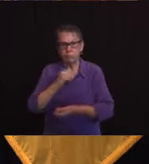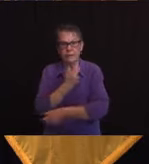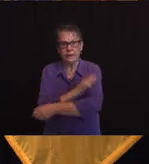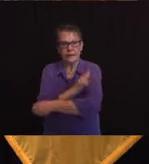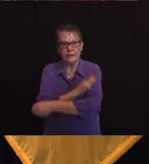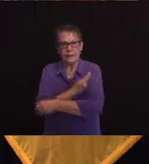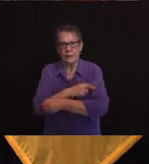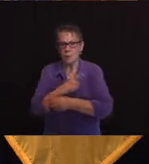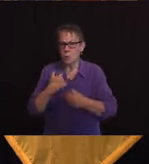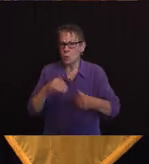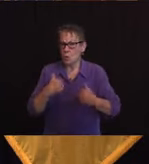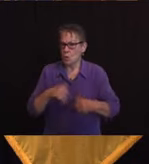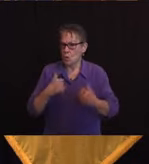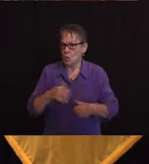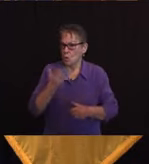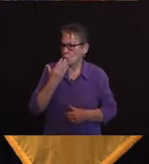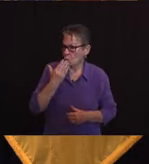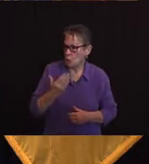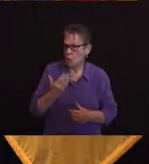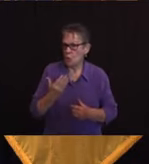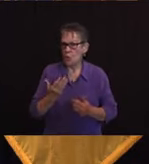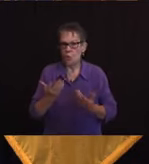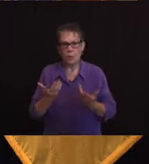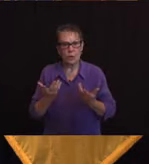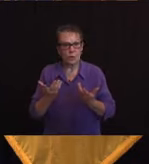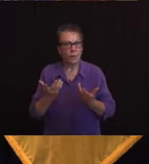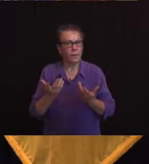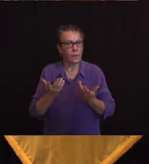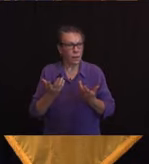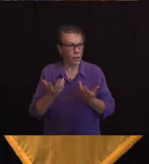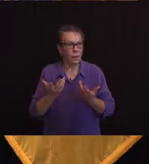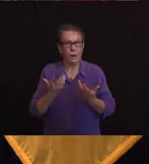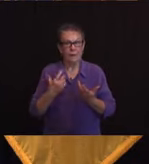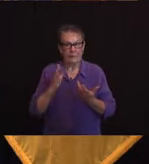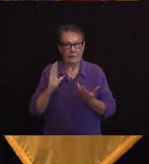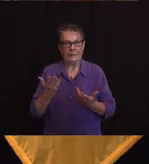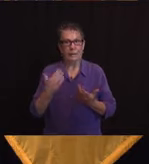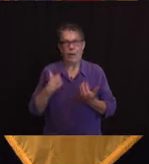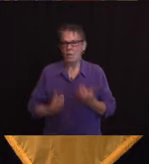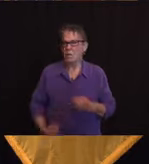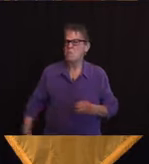going to be a particular pop, Judy, and you've heard this as well, on the Johnson & Johnson